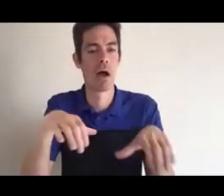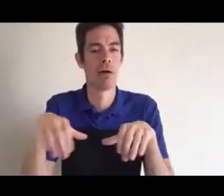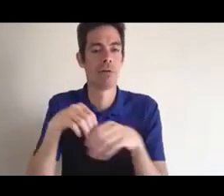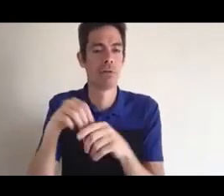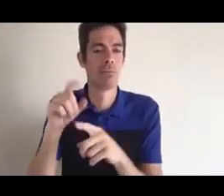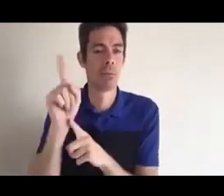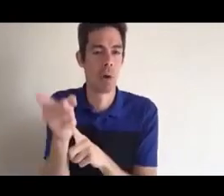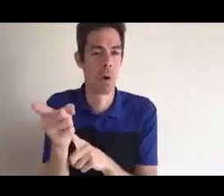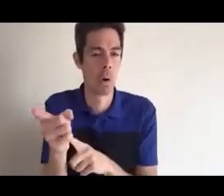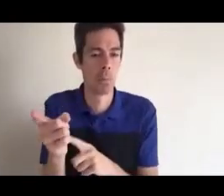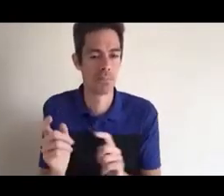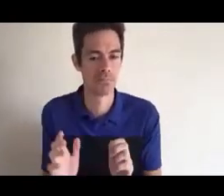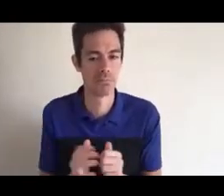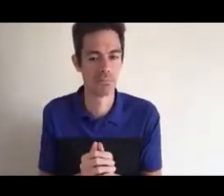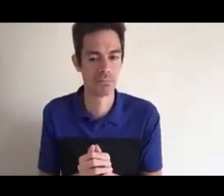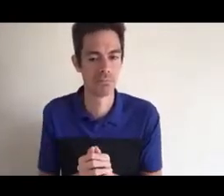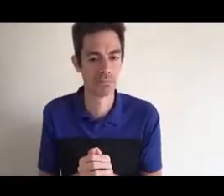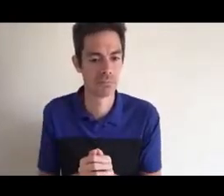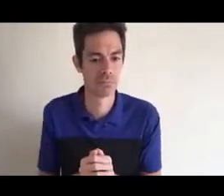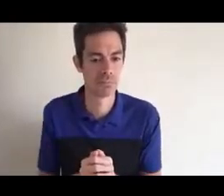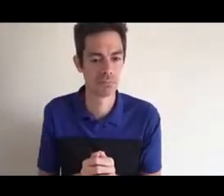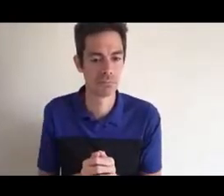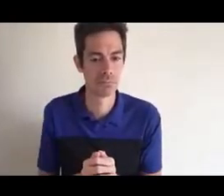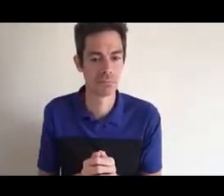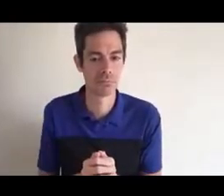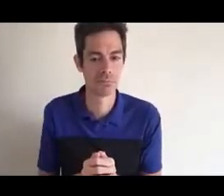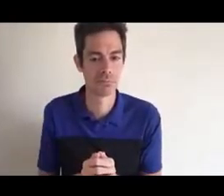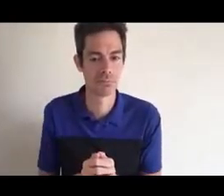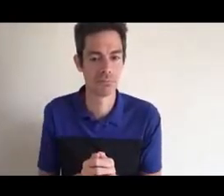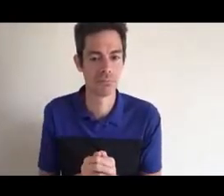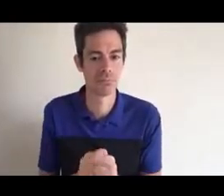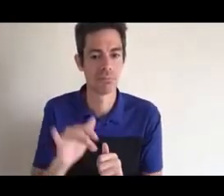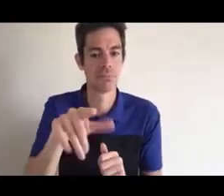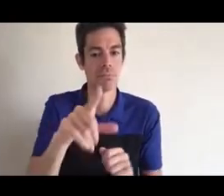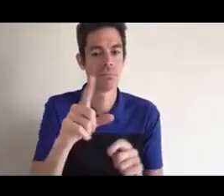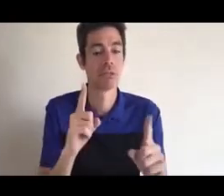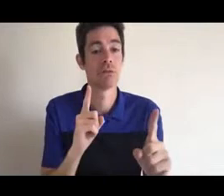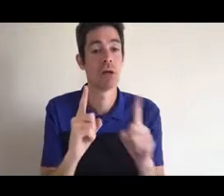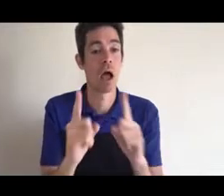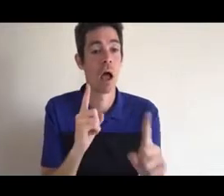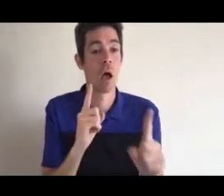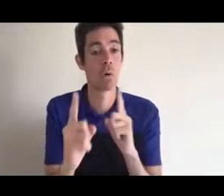So, but it should agree to the action in the moment.